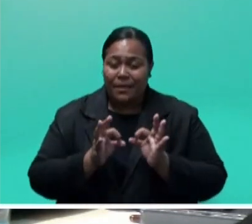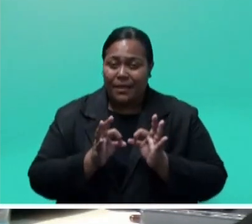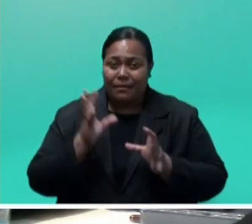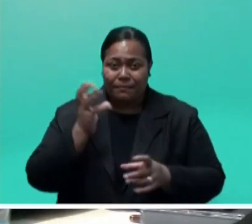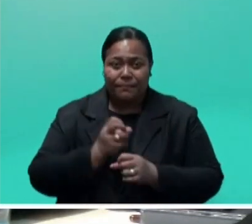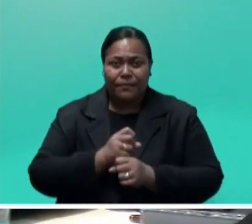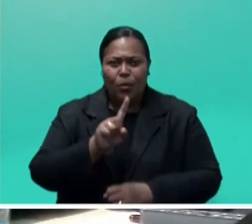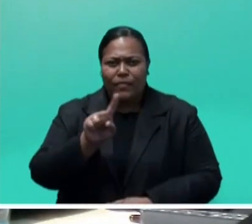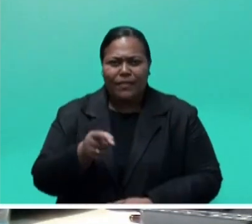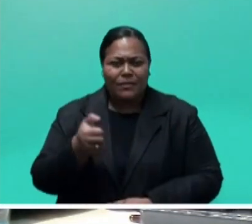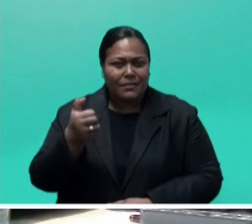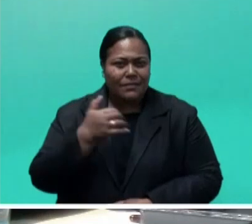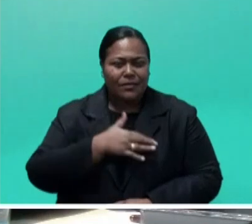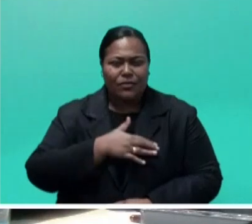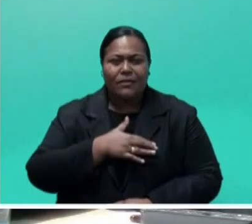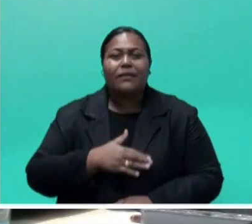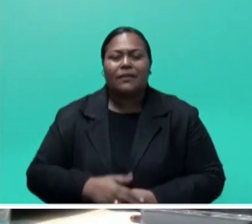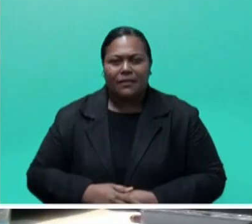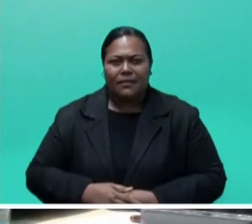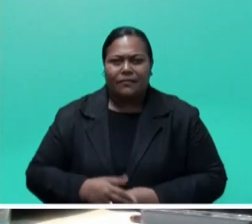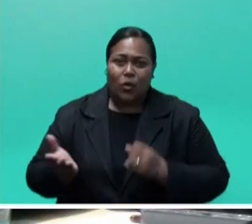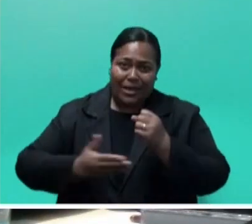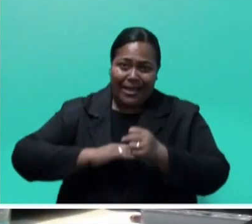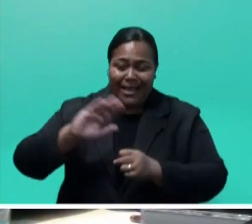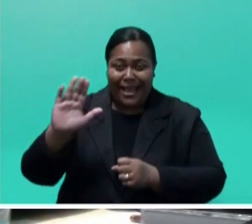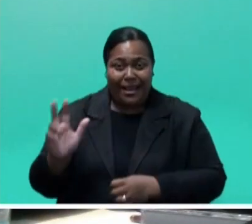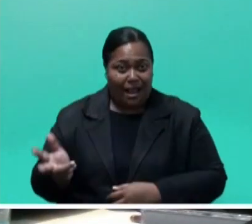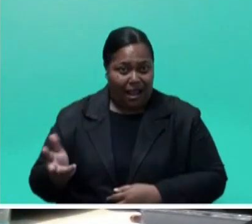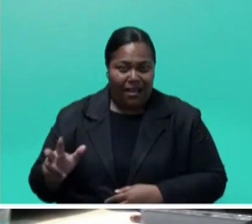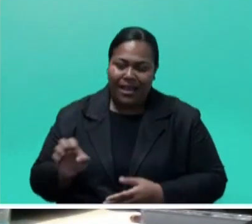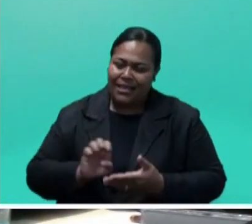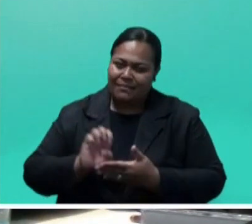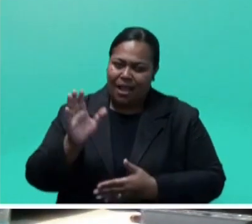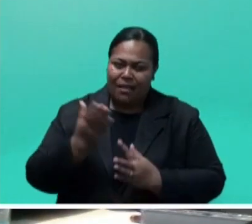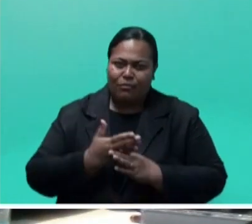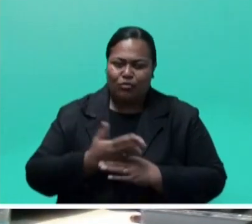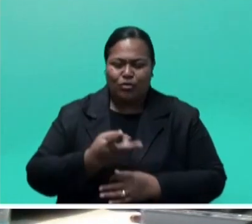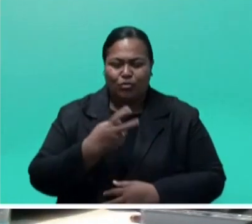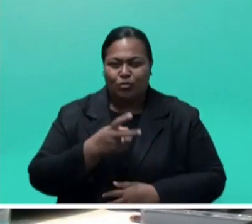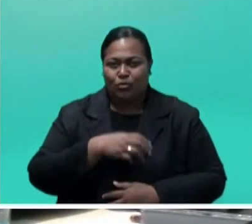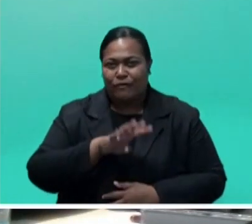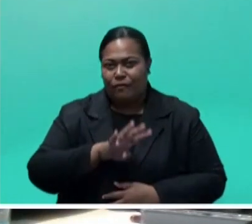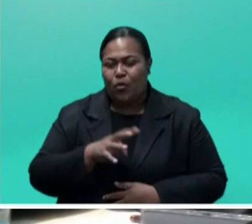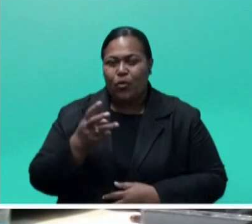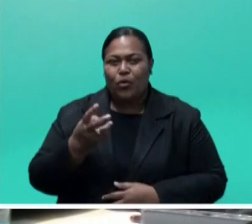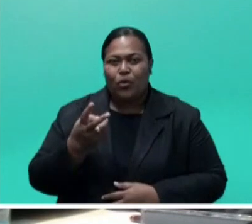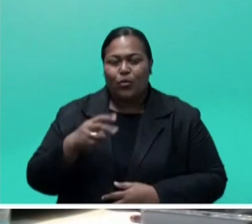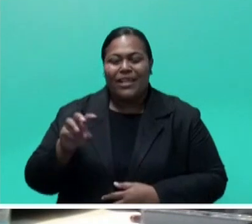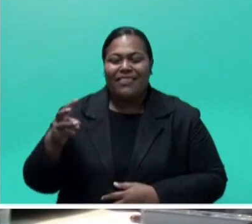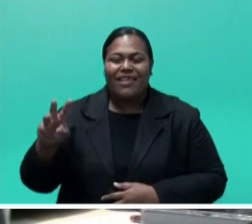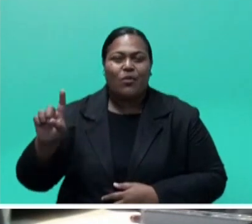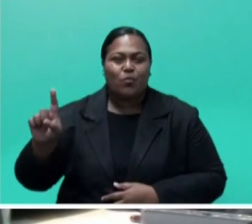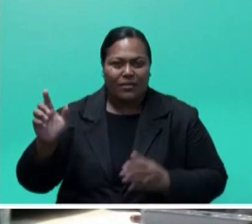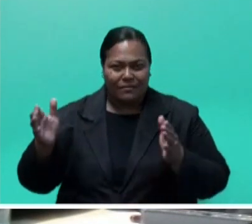of 1,609 cane leases will be expiring between 2024 to 2031, both